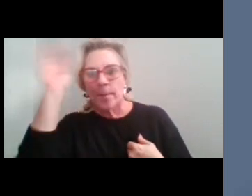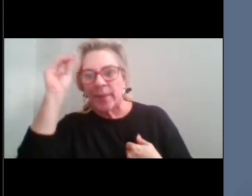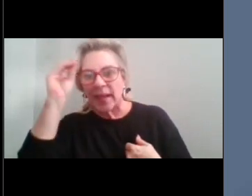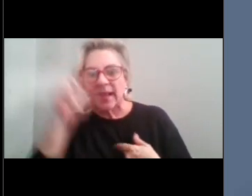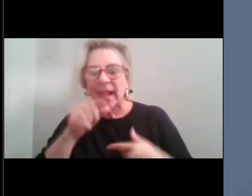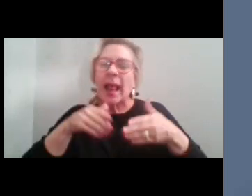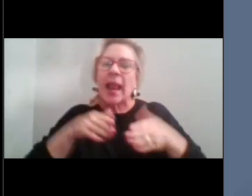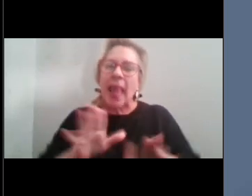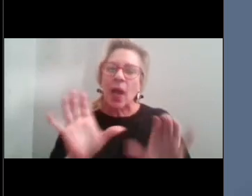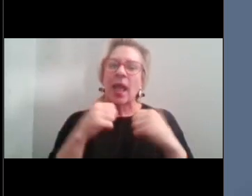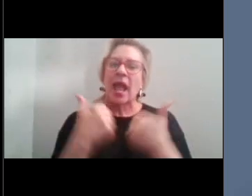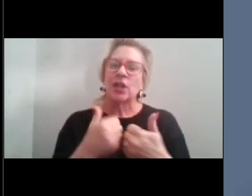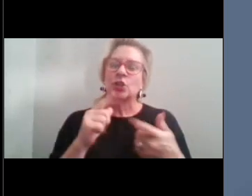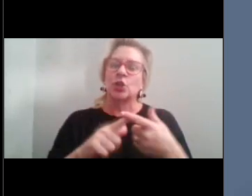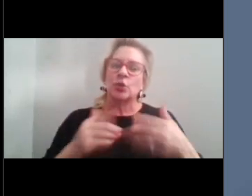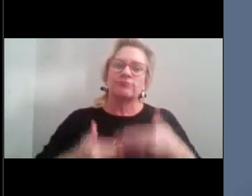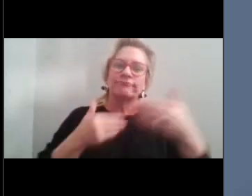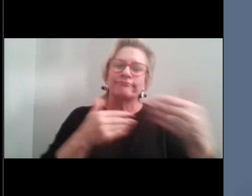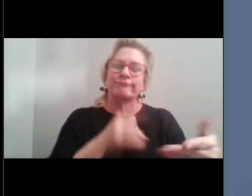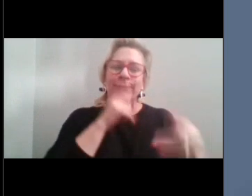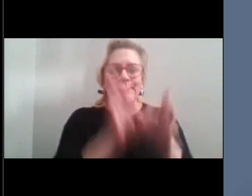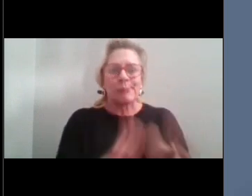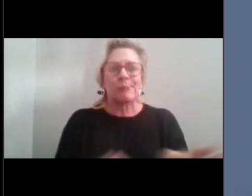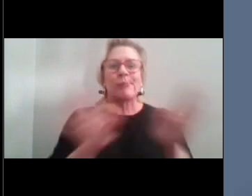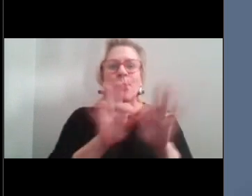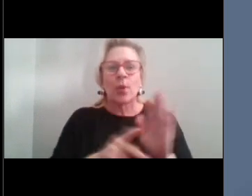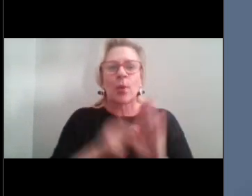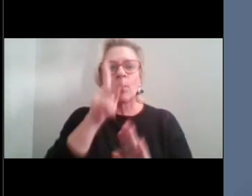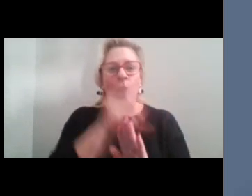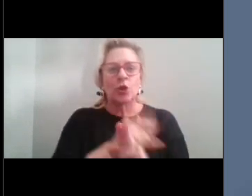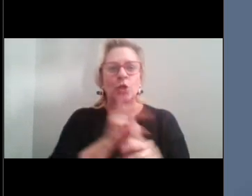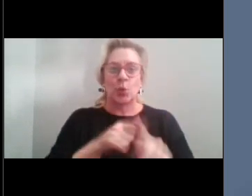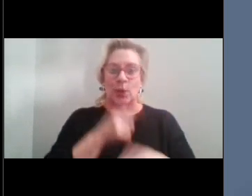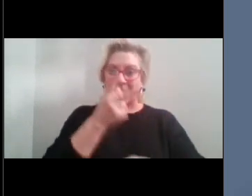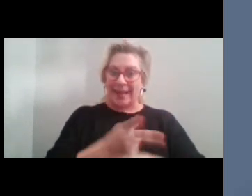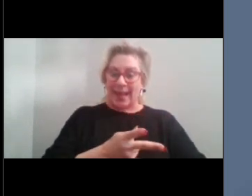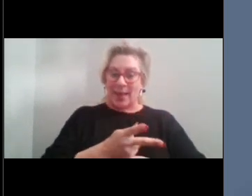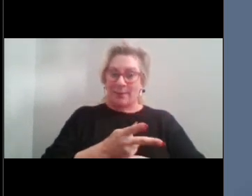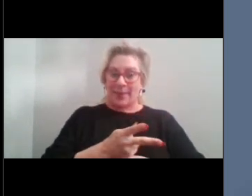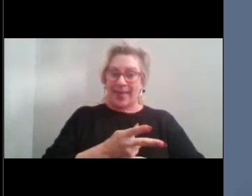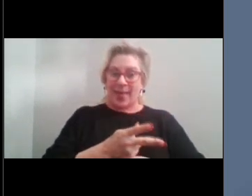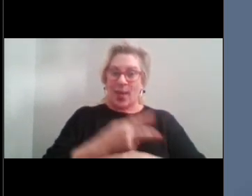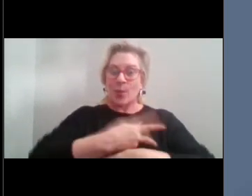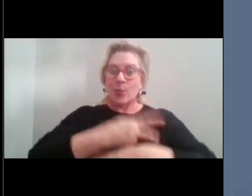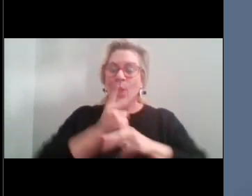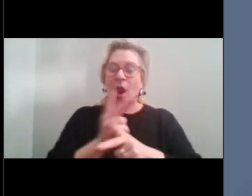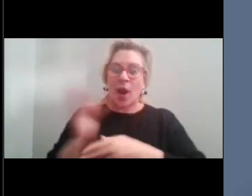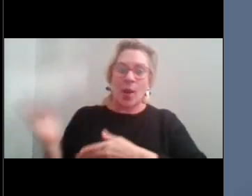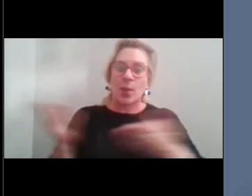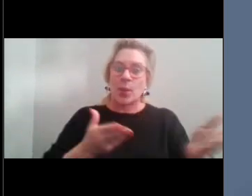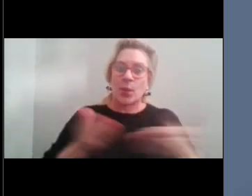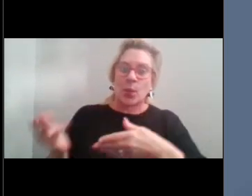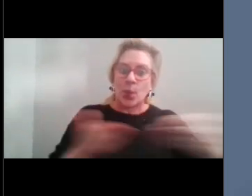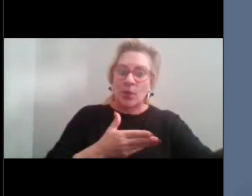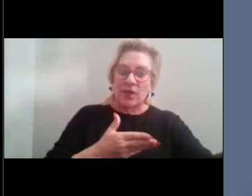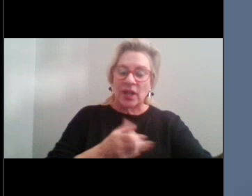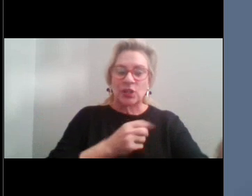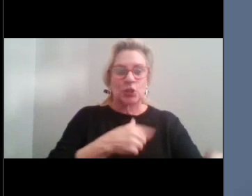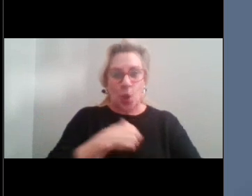the agencies to deliver critically needed projects to keep goods and people moving. The Inland Empire is getting it